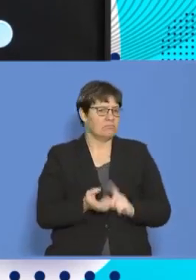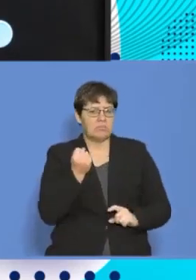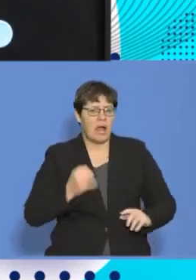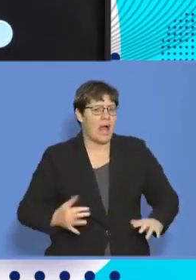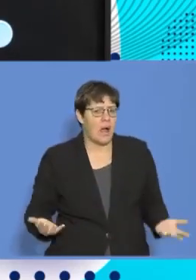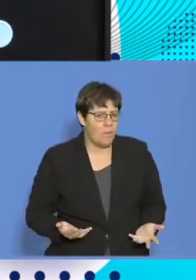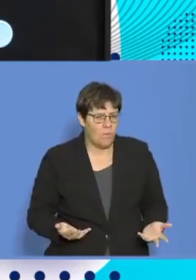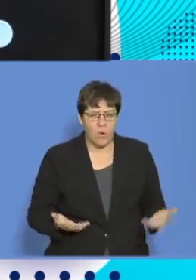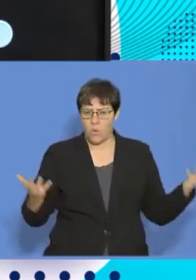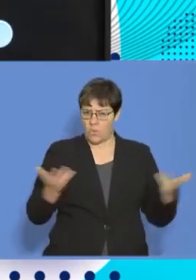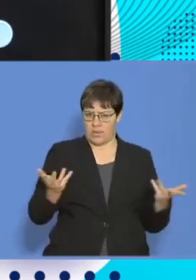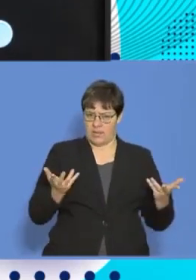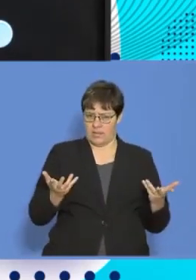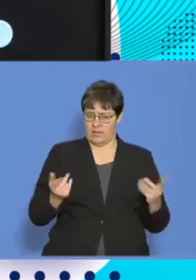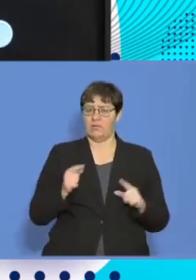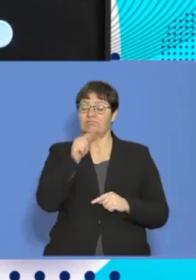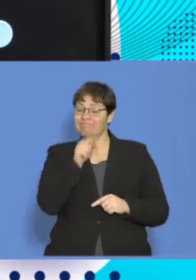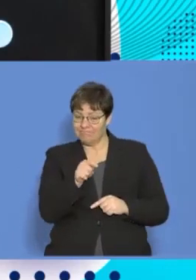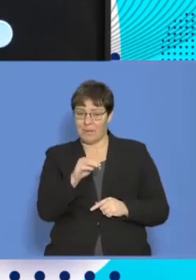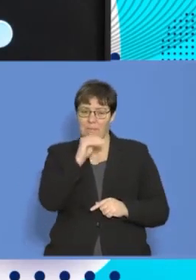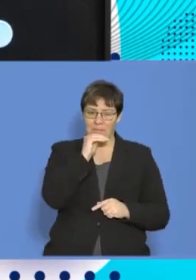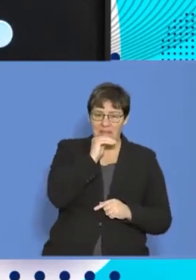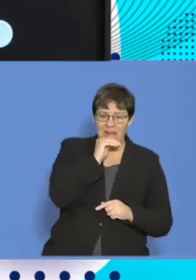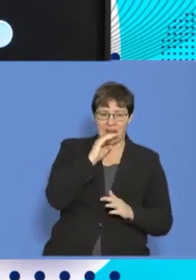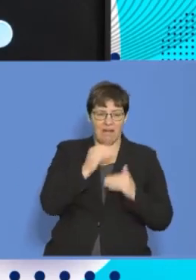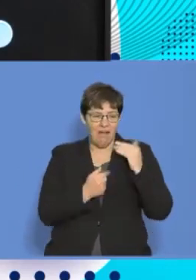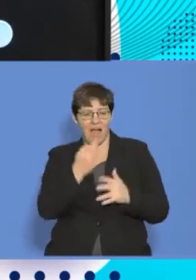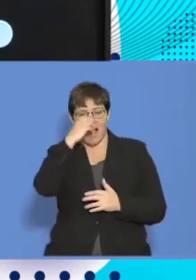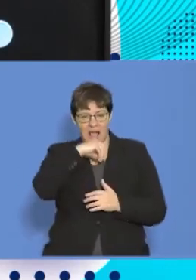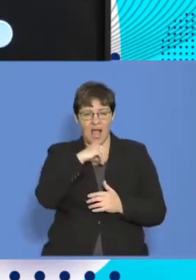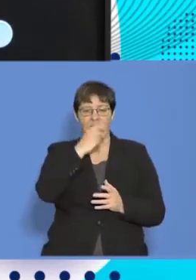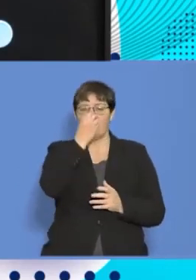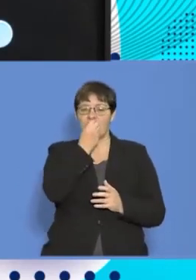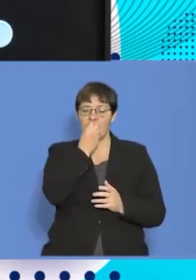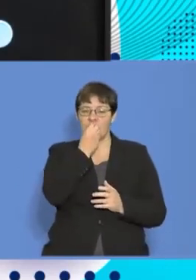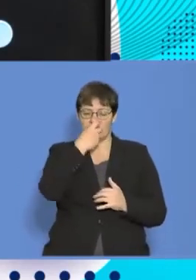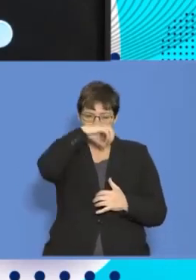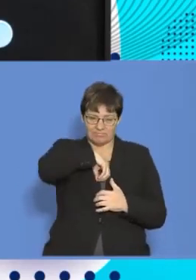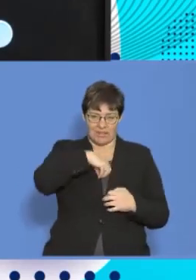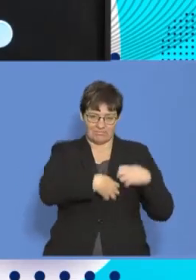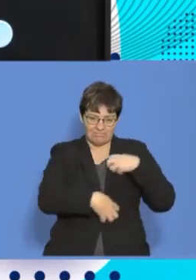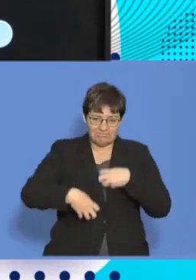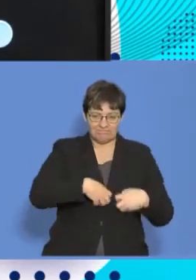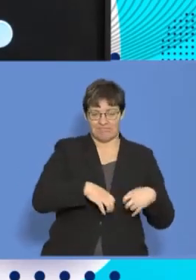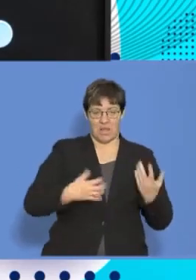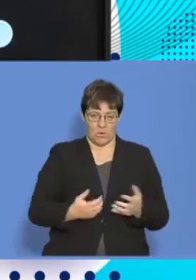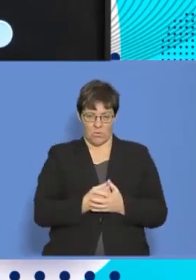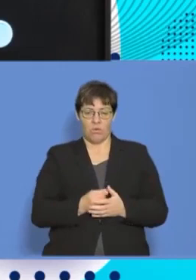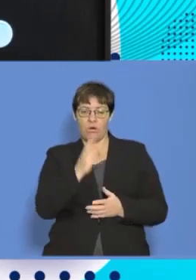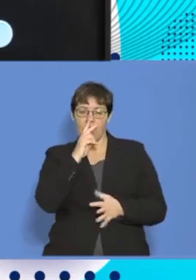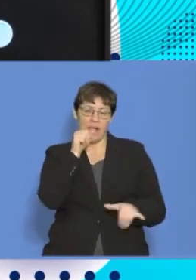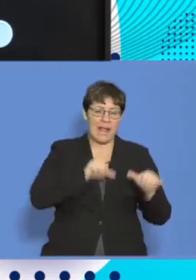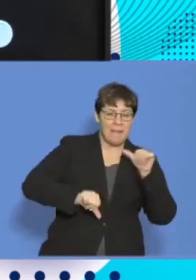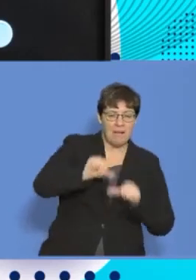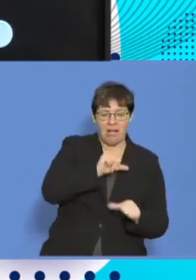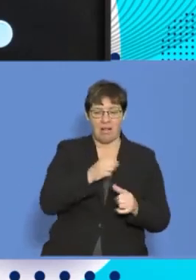look at the process of digestion and what that means in terms of food physically being digested. We will look at the chemical process